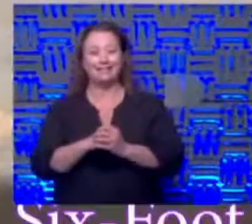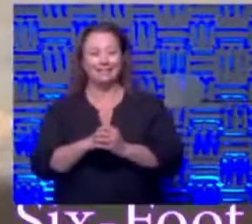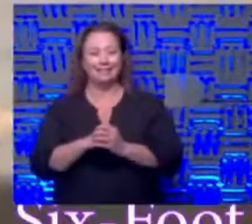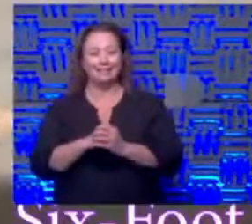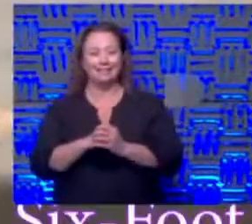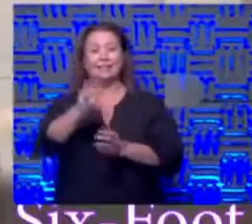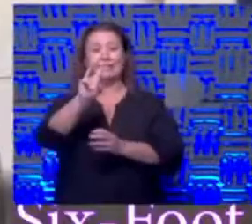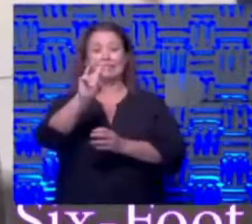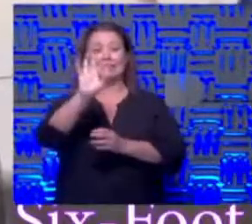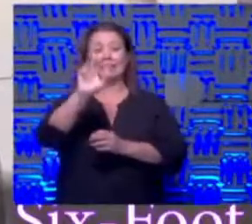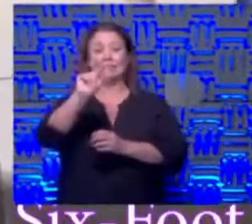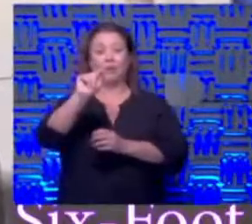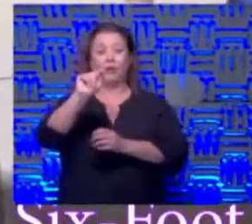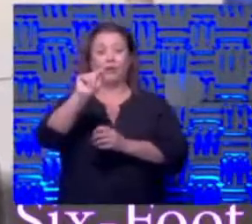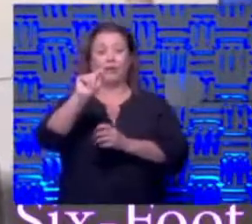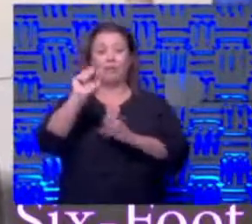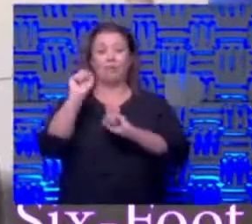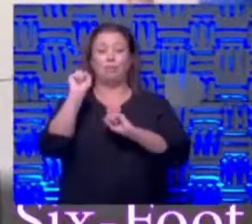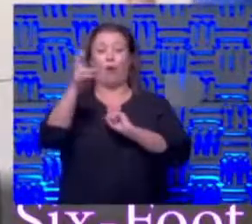6-foot volley.